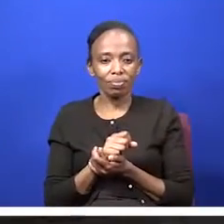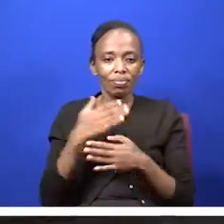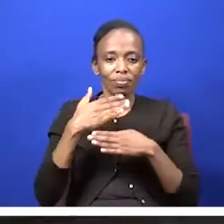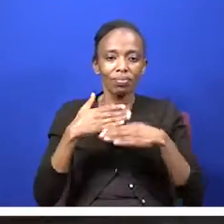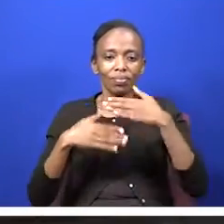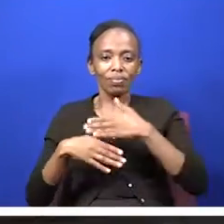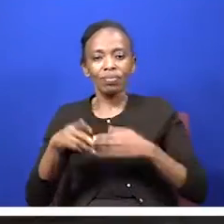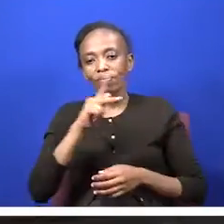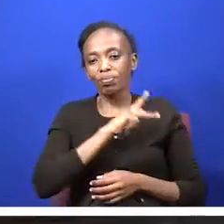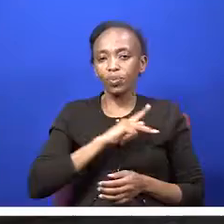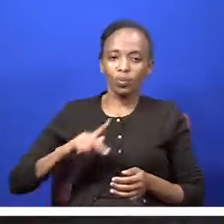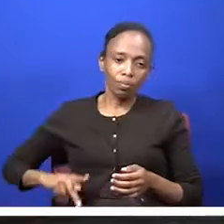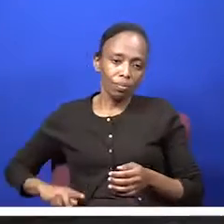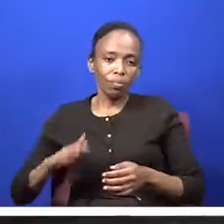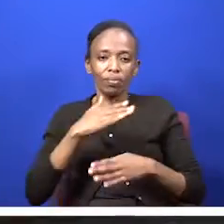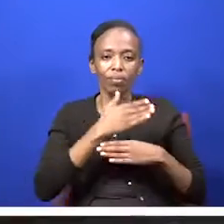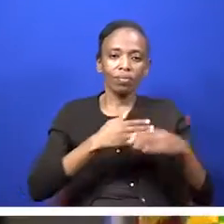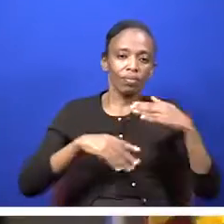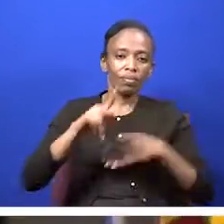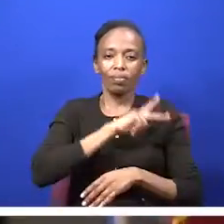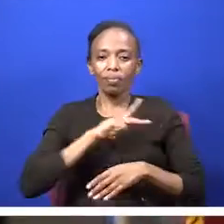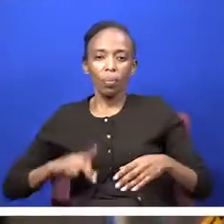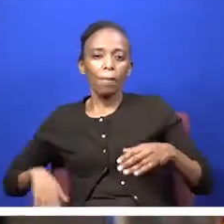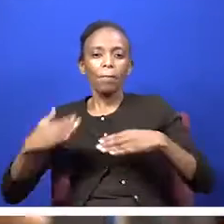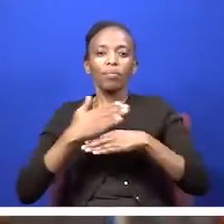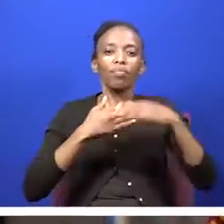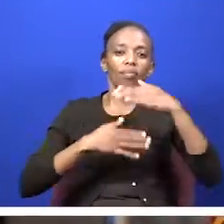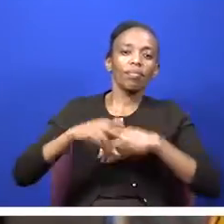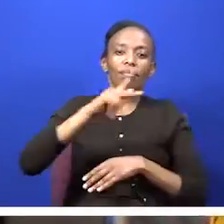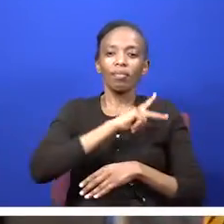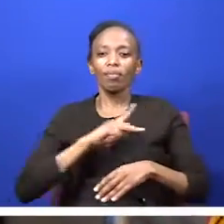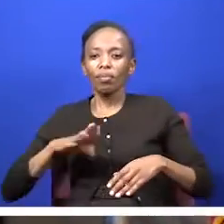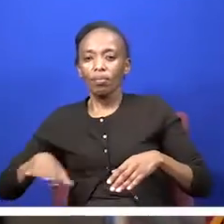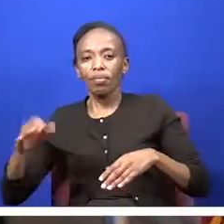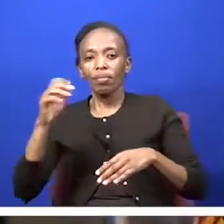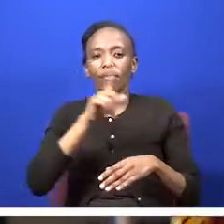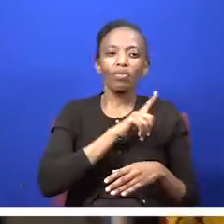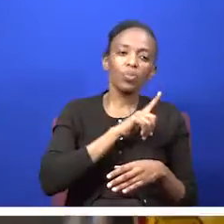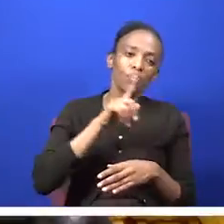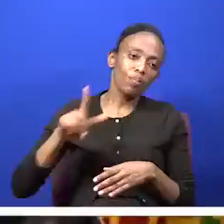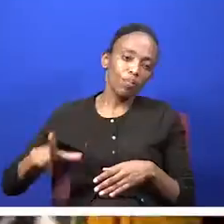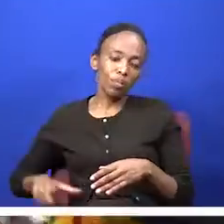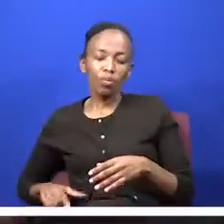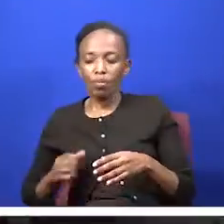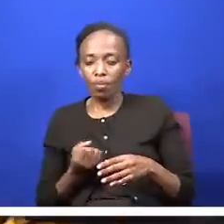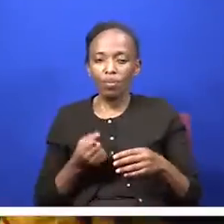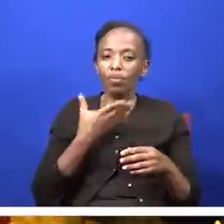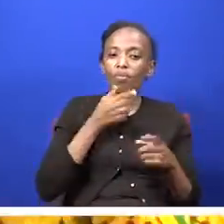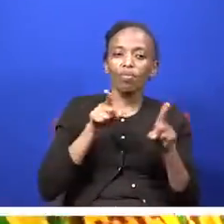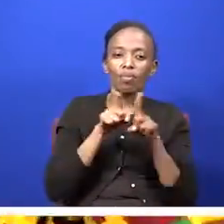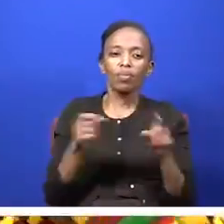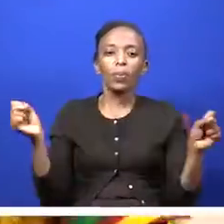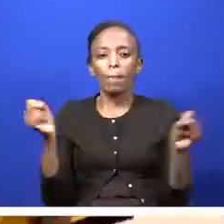door. Building up the kingdom, building up the kingdom, building up the kingdom of the